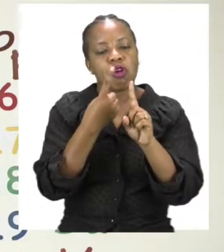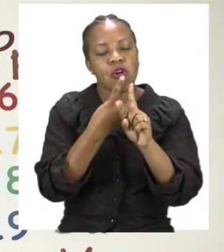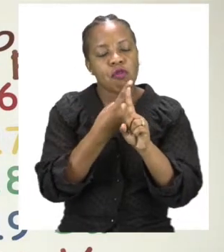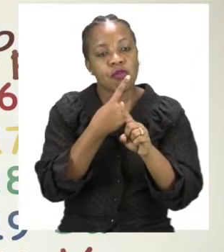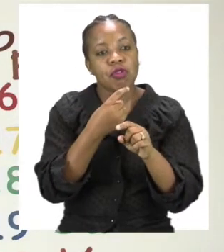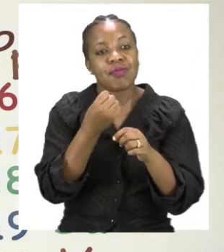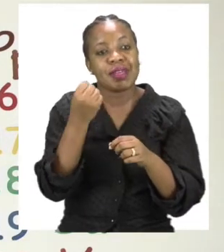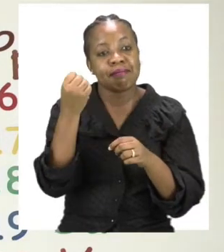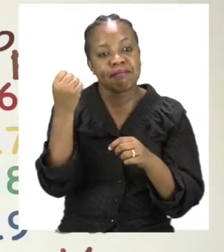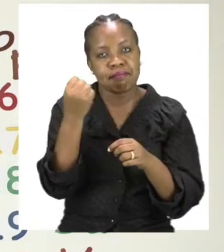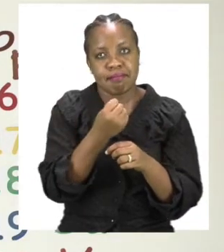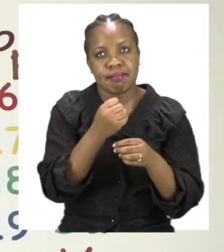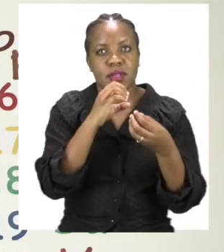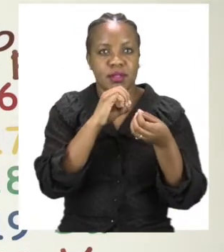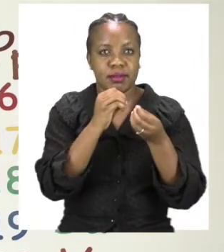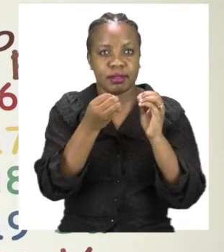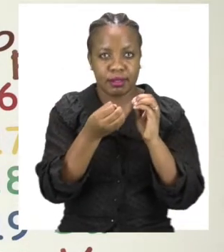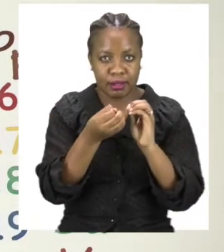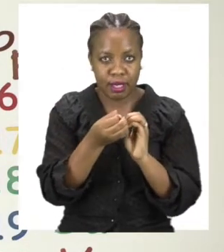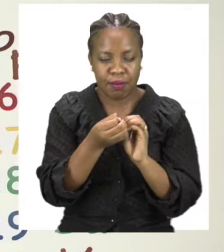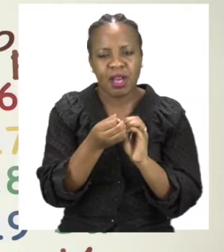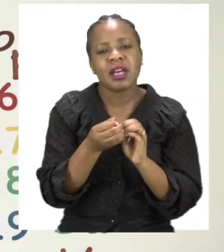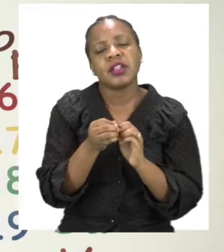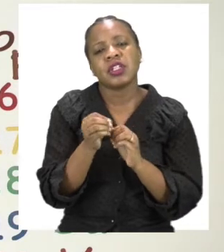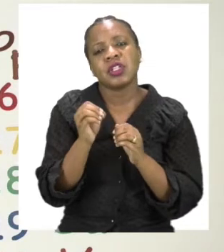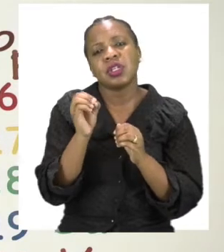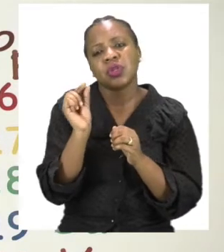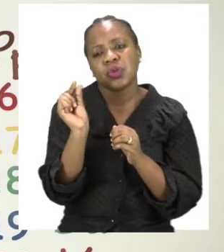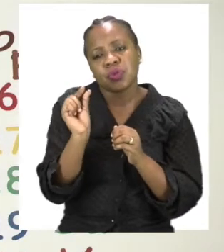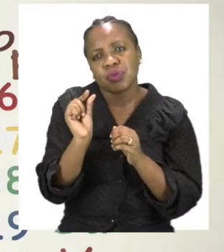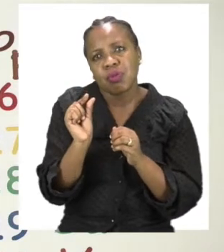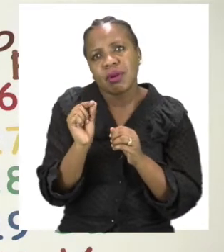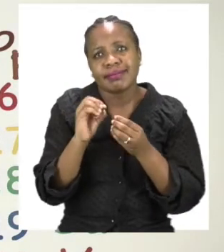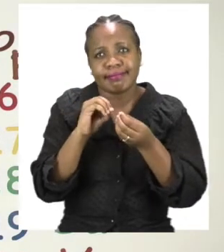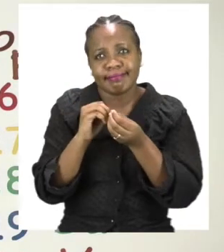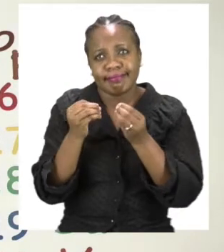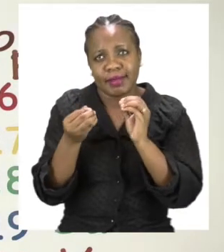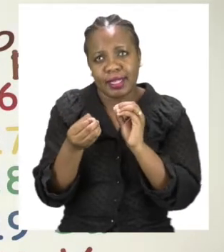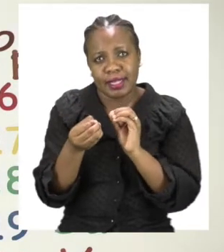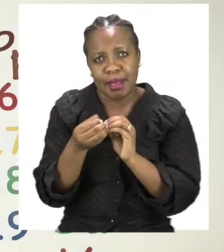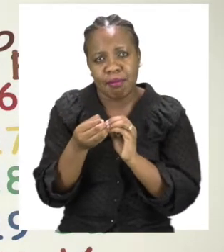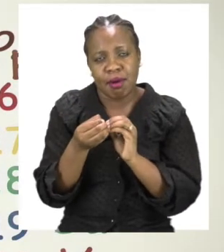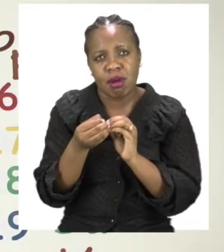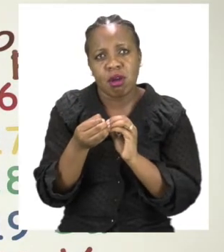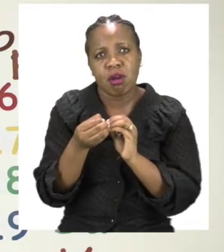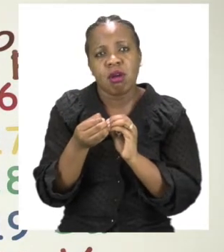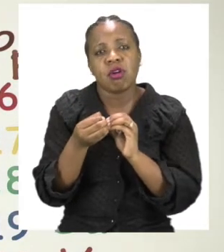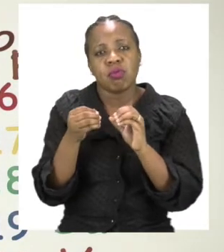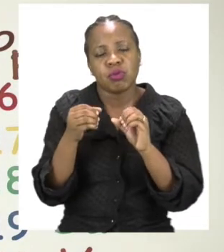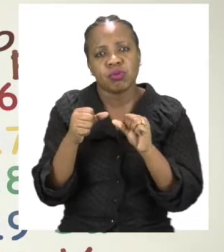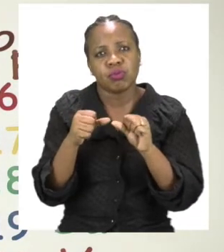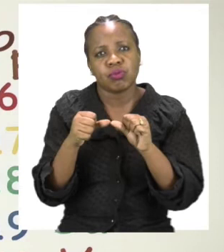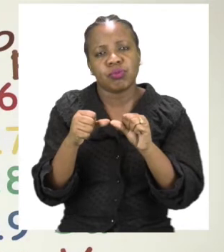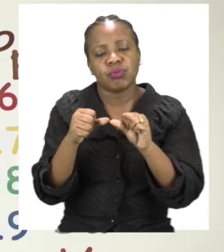our counters. And then the big number is where we start counting on from. So from 24,